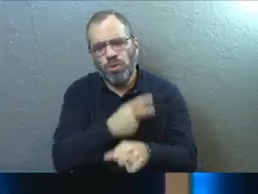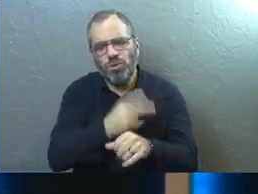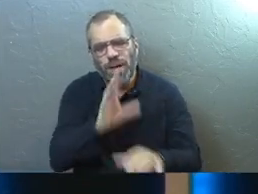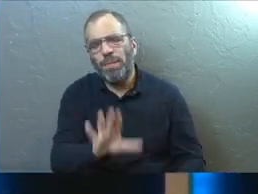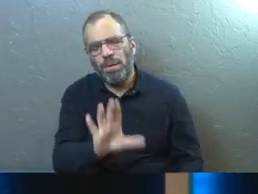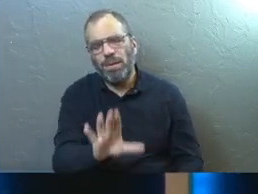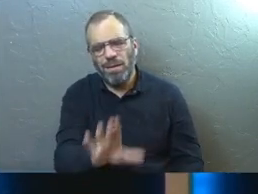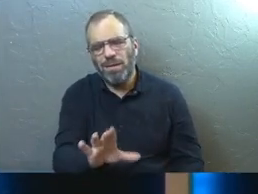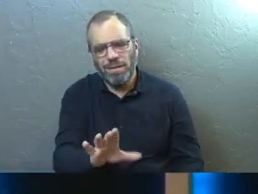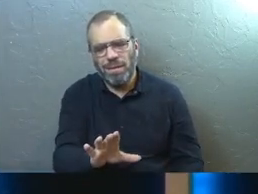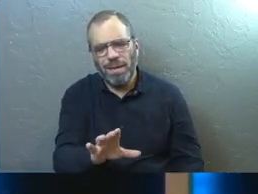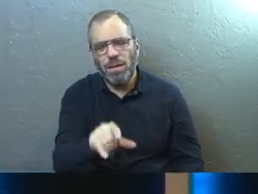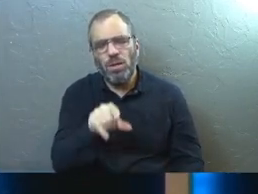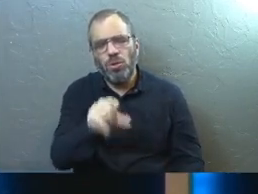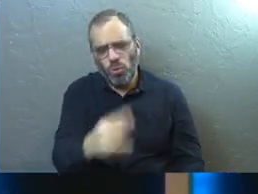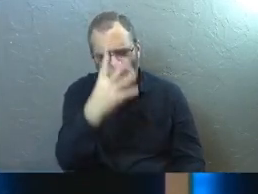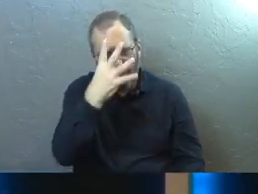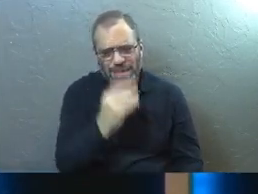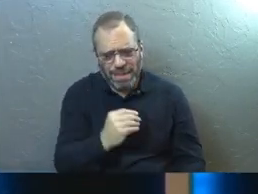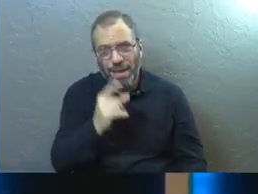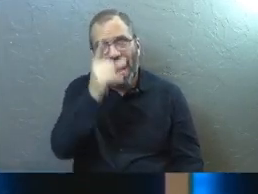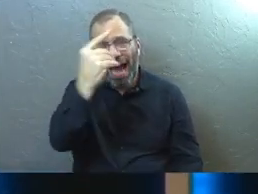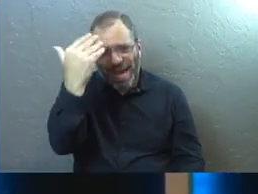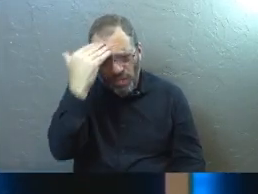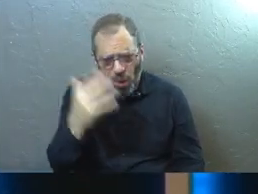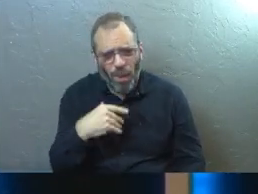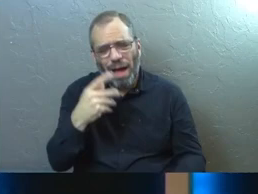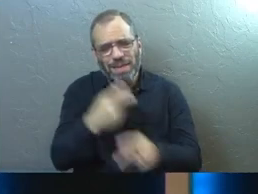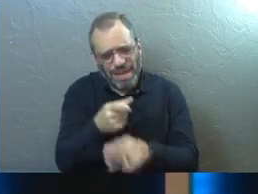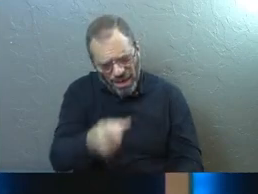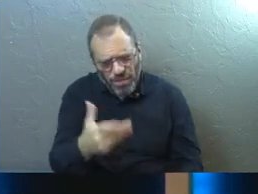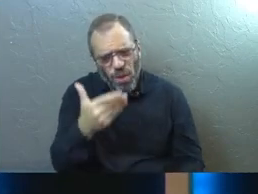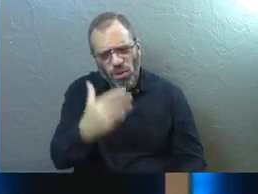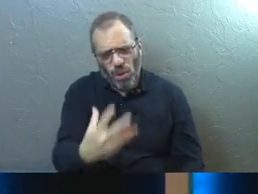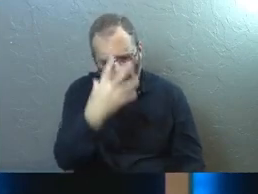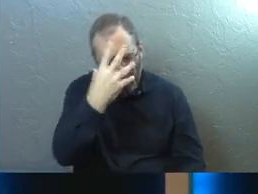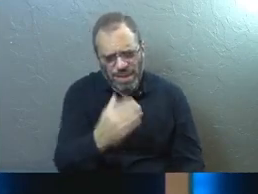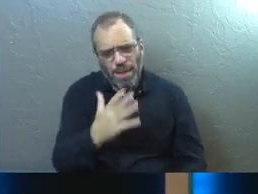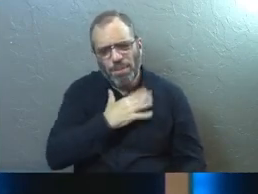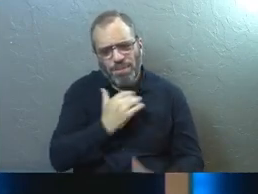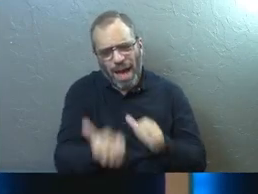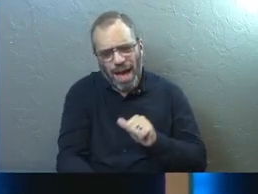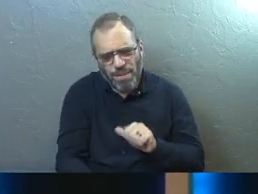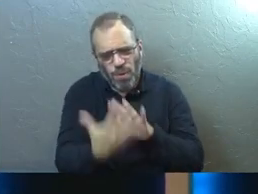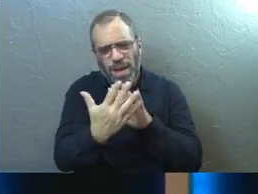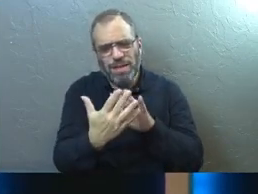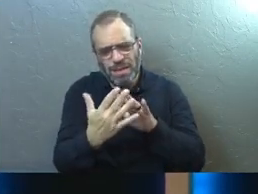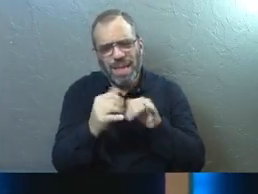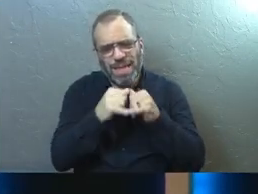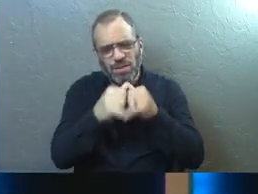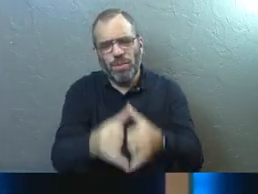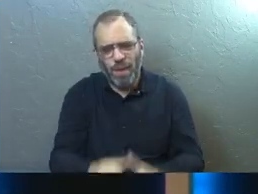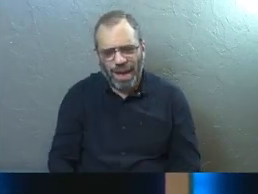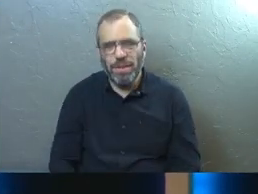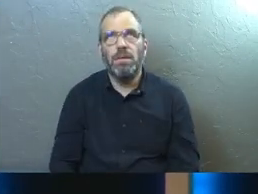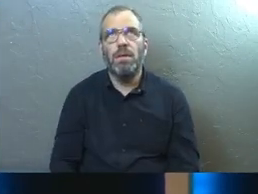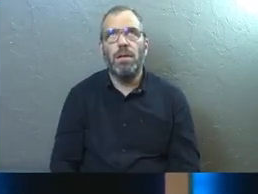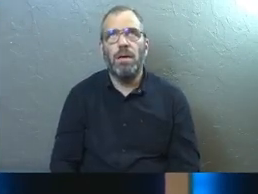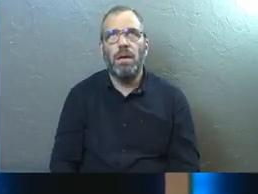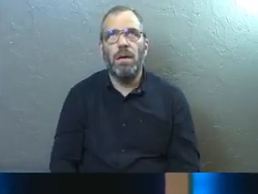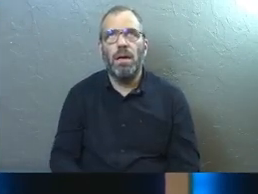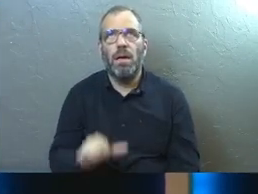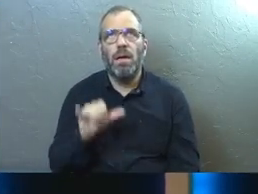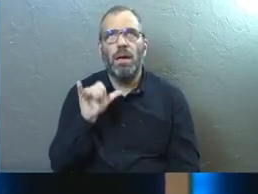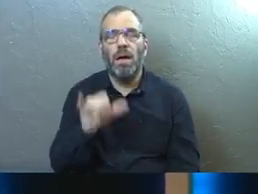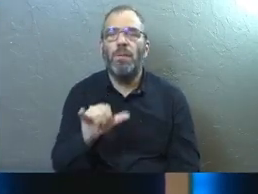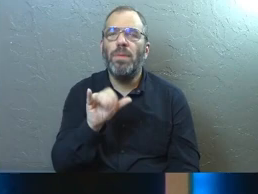you're sleeping, I'm not sleeping. I know, I'm aware, and I'm there for you. My presence is the prize. I think what it builds